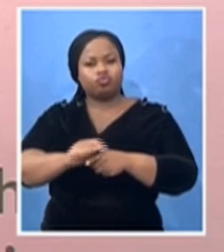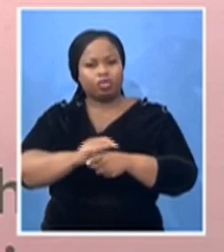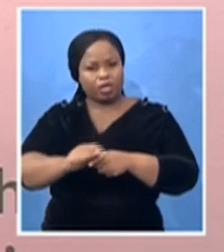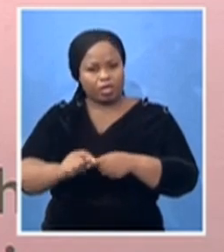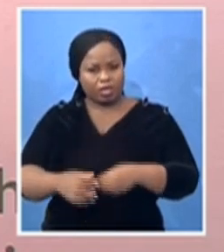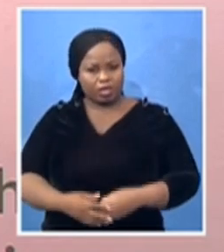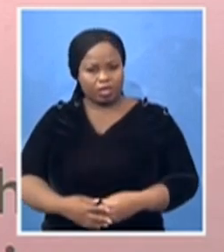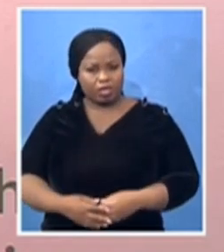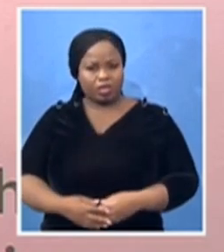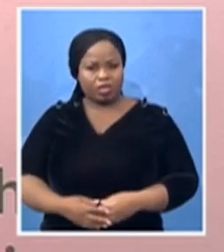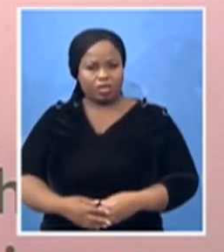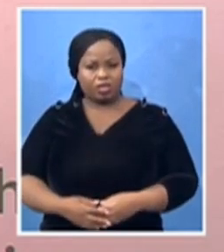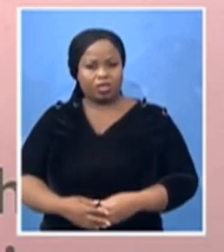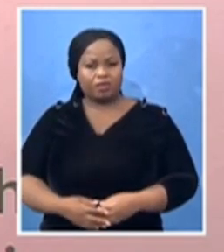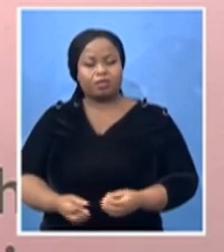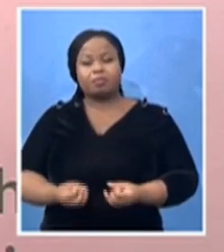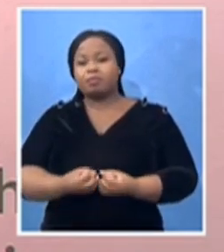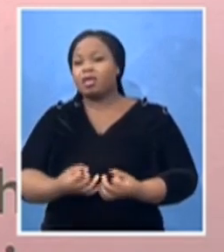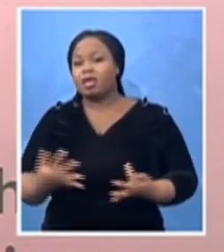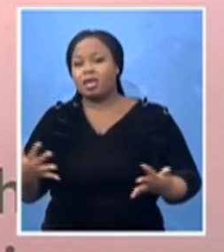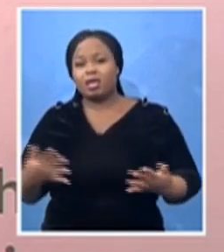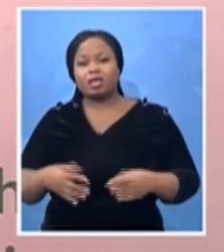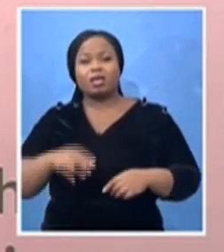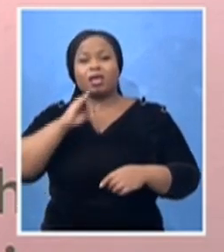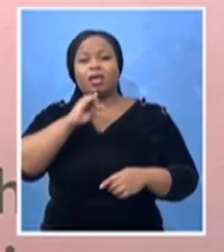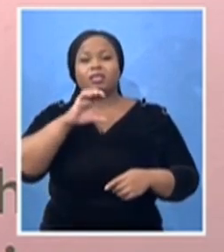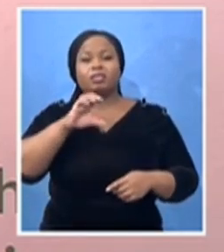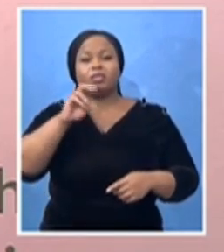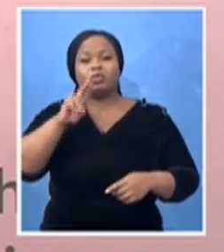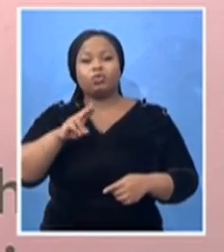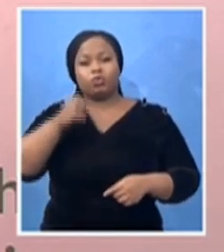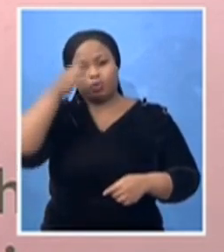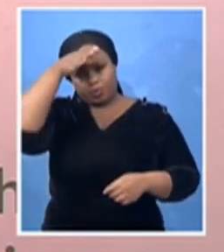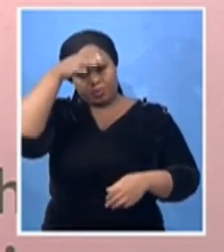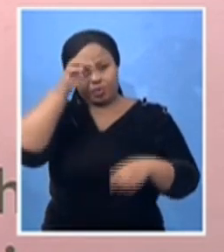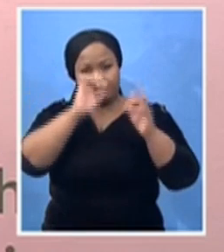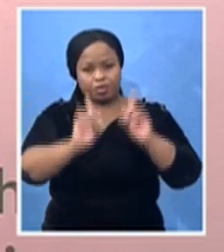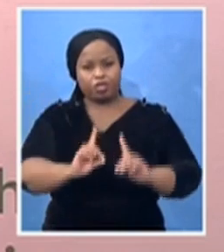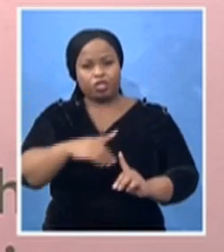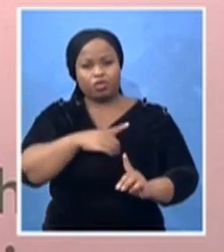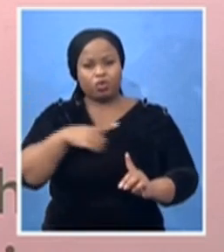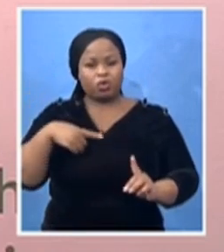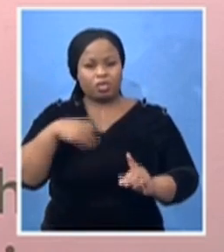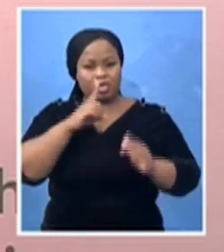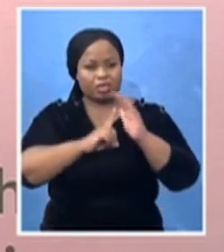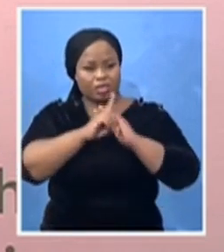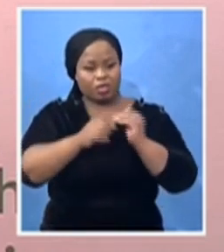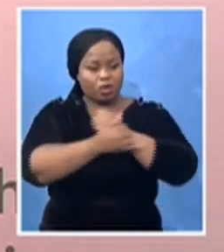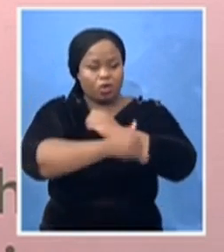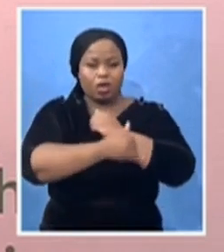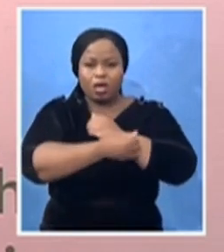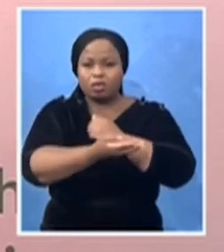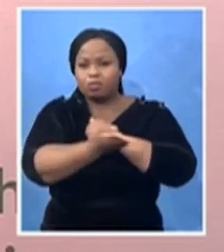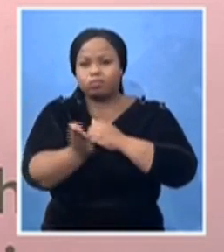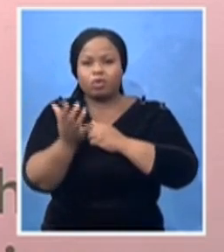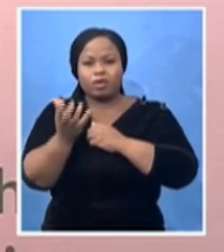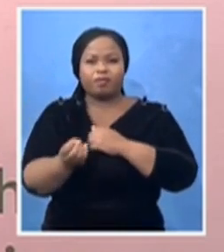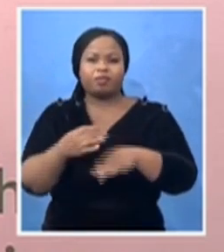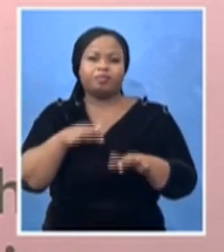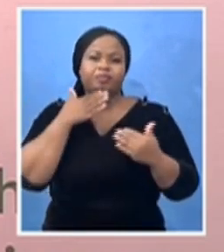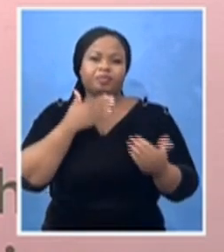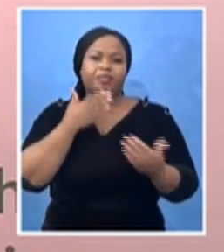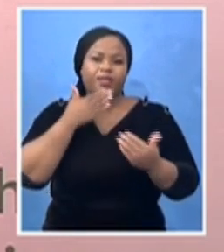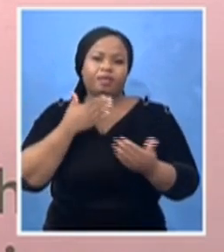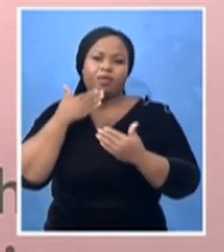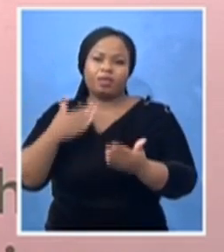care specialists that our country has. We want to thank you for that, because at this point, we will need a